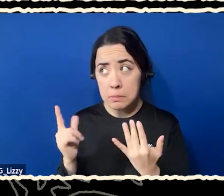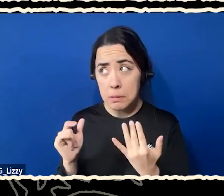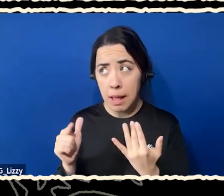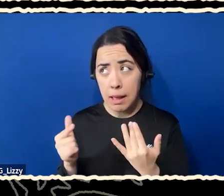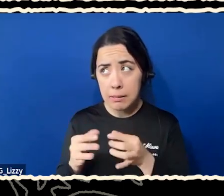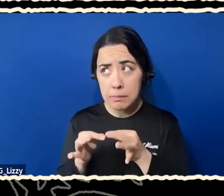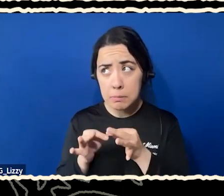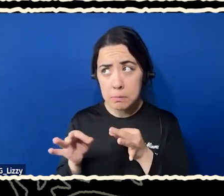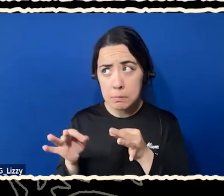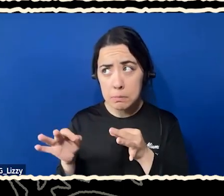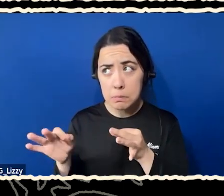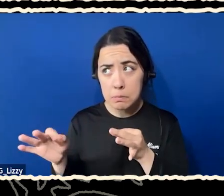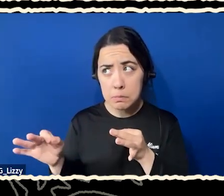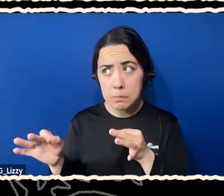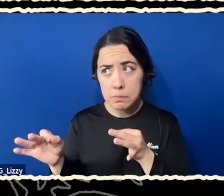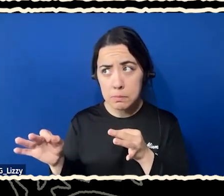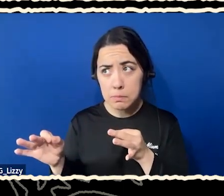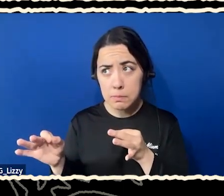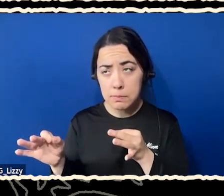And